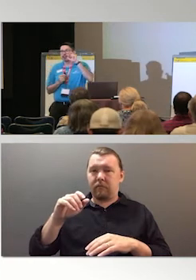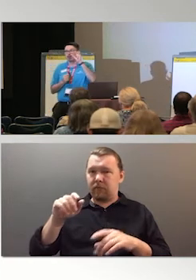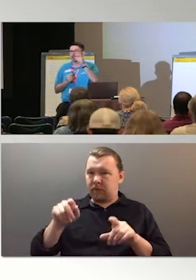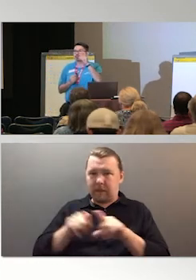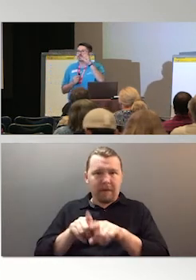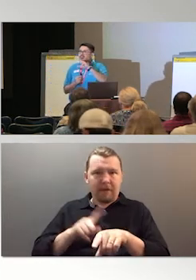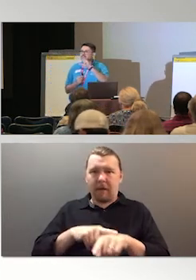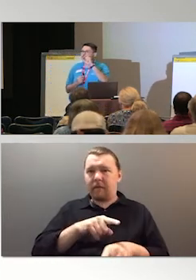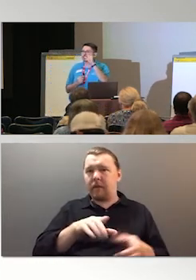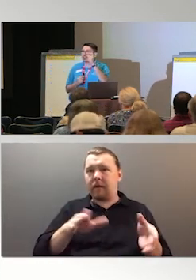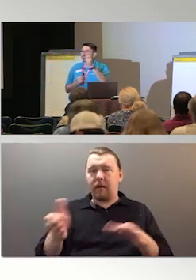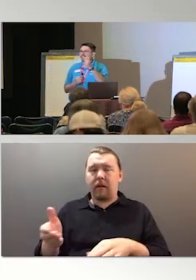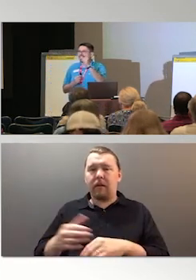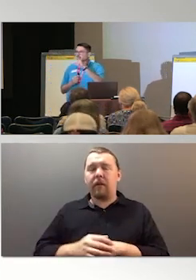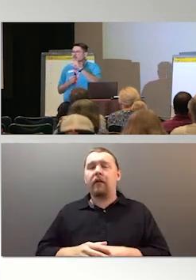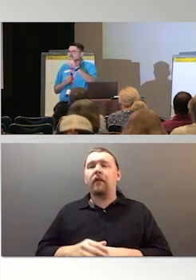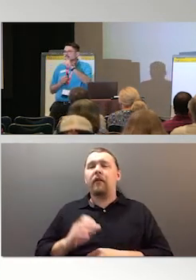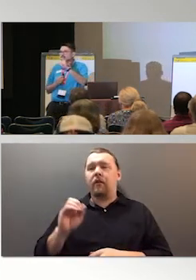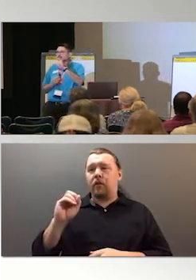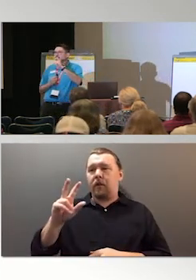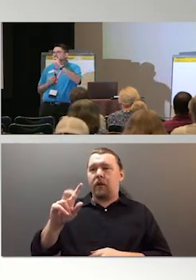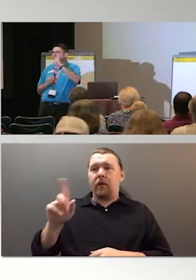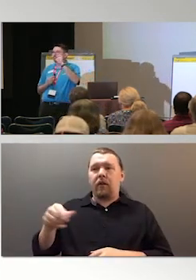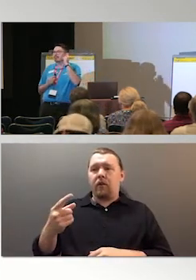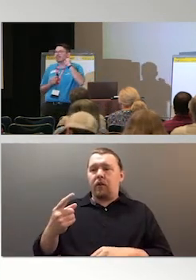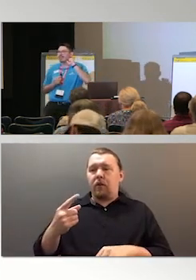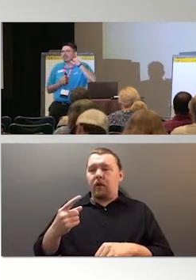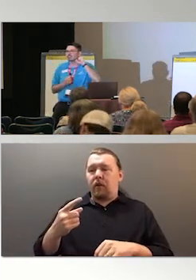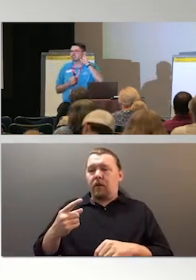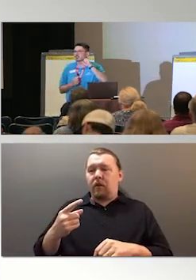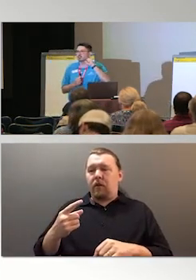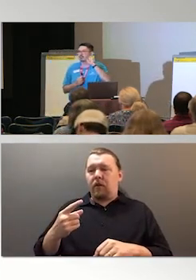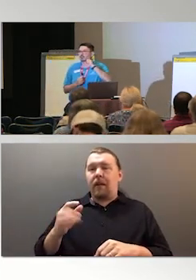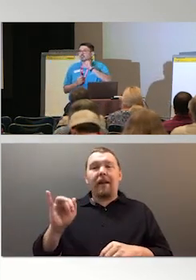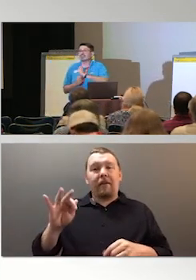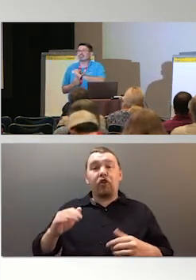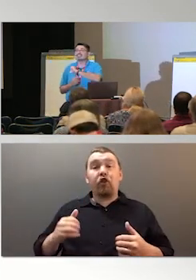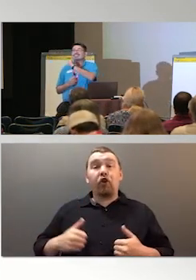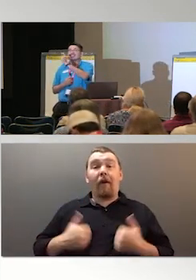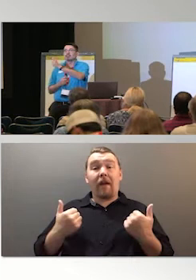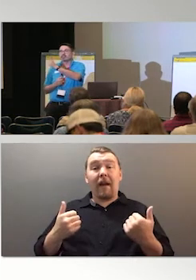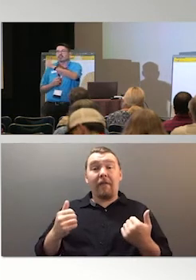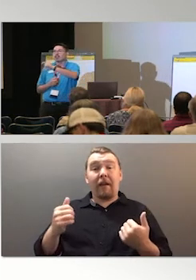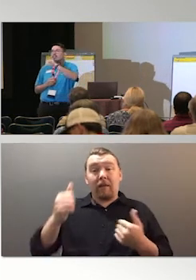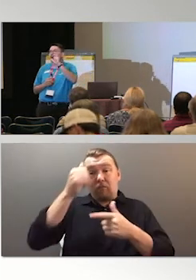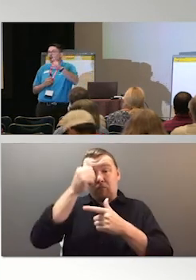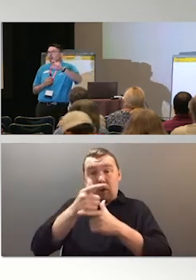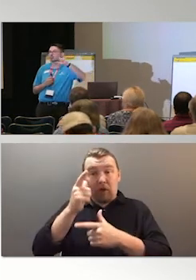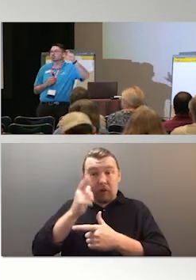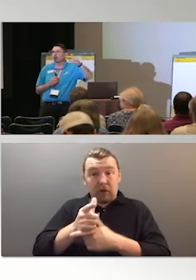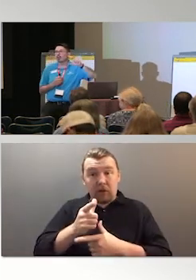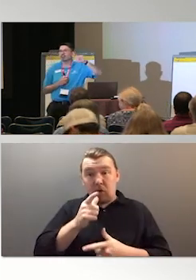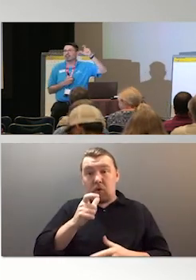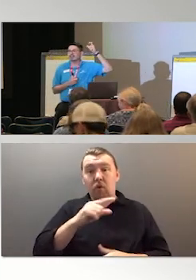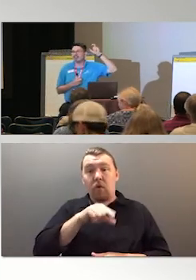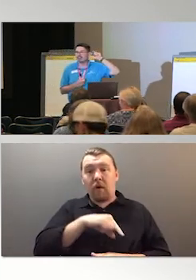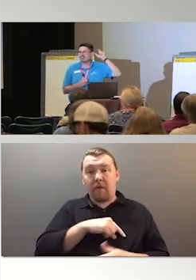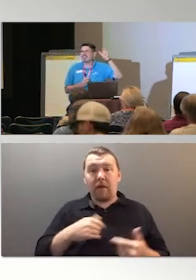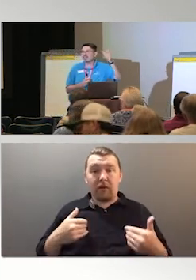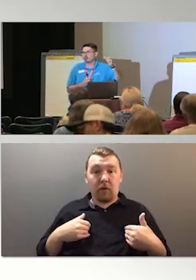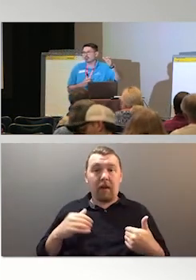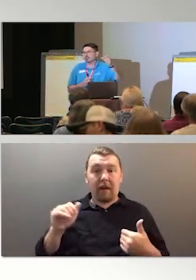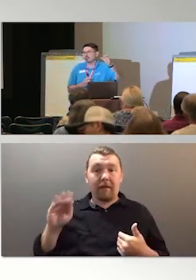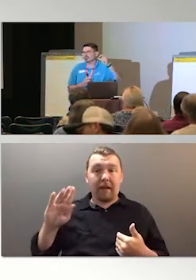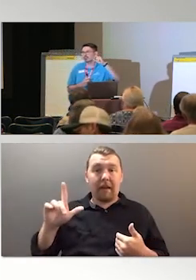that the only beneficiary of an able account could be a surviving sibling that also is qualified to have